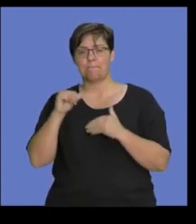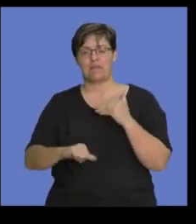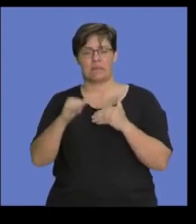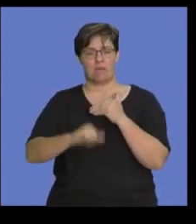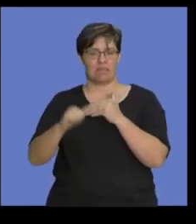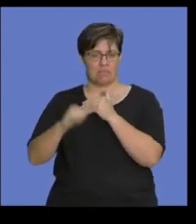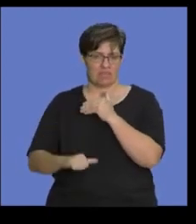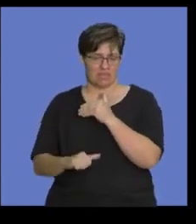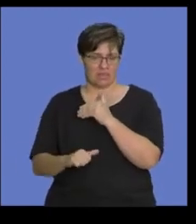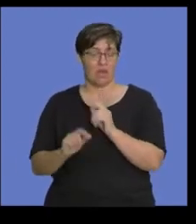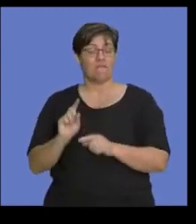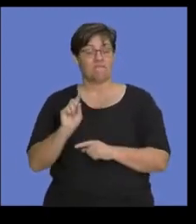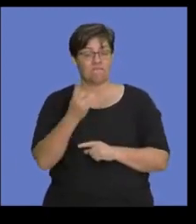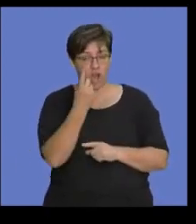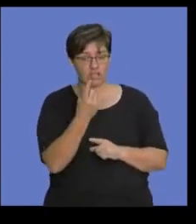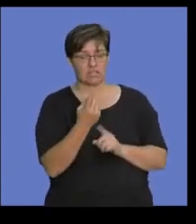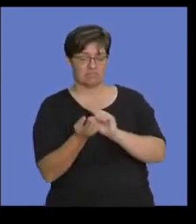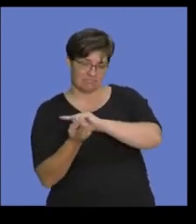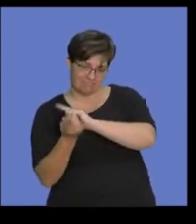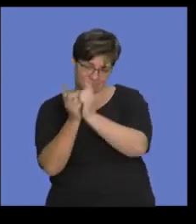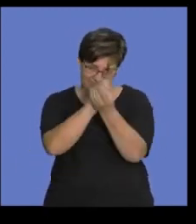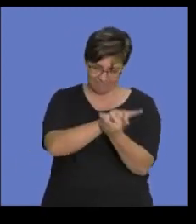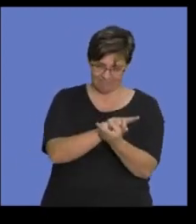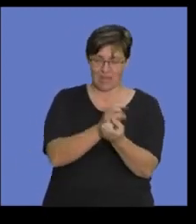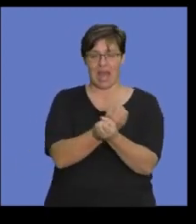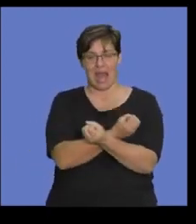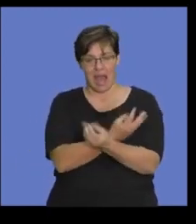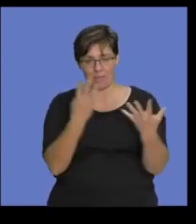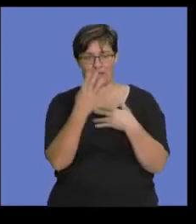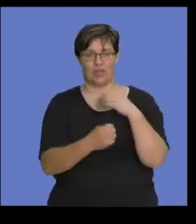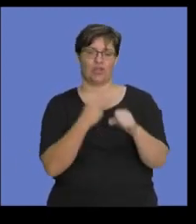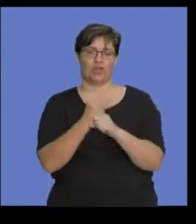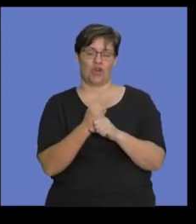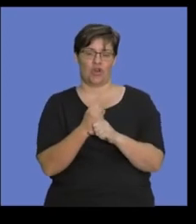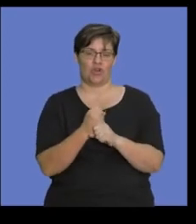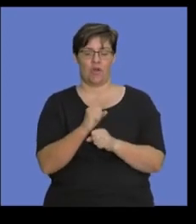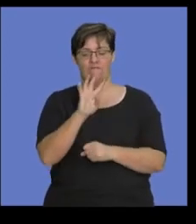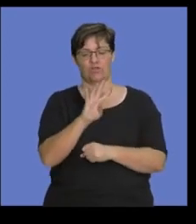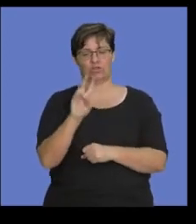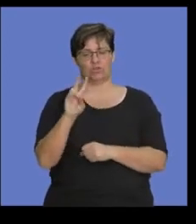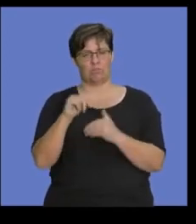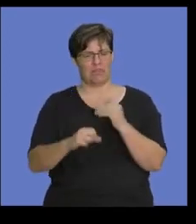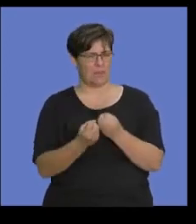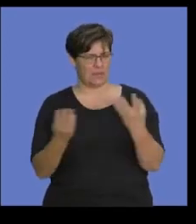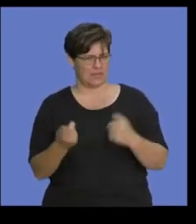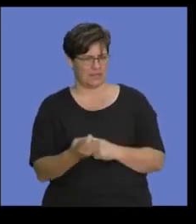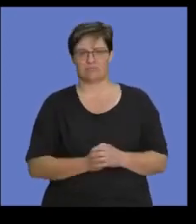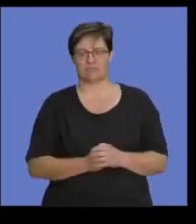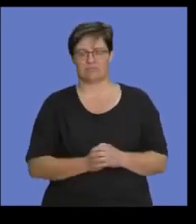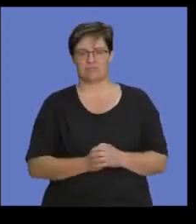a monthly basis. So you will need to first convert how many years are in 42